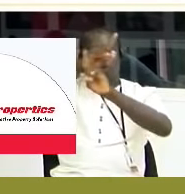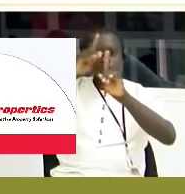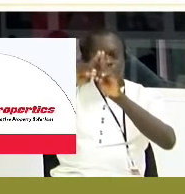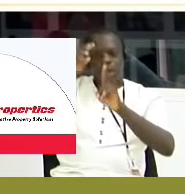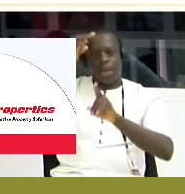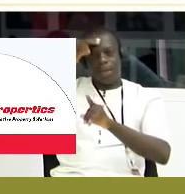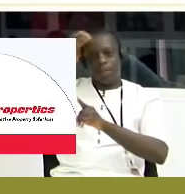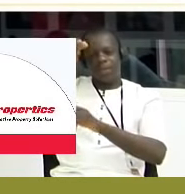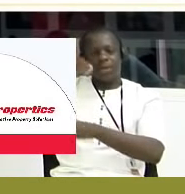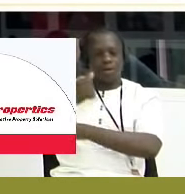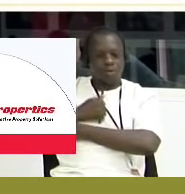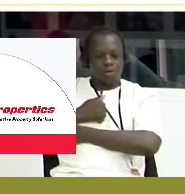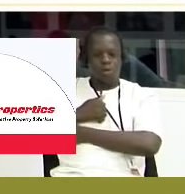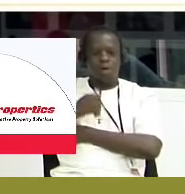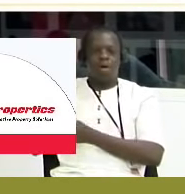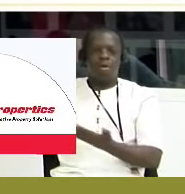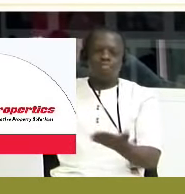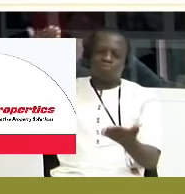to